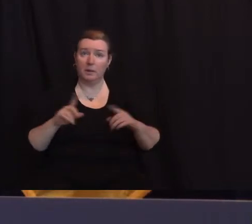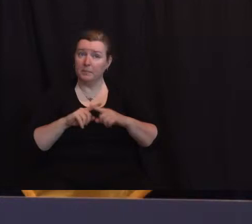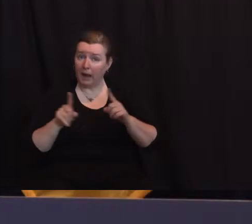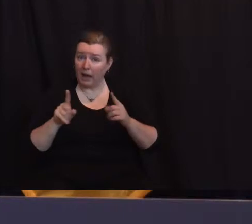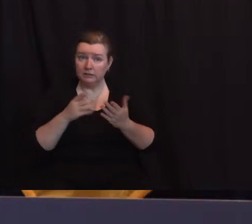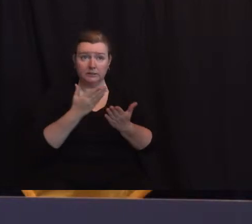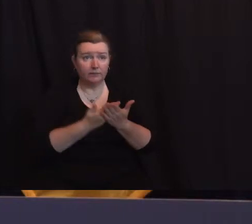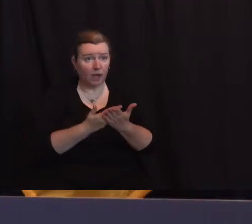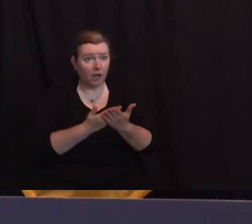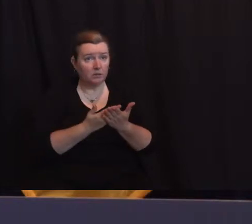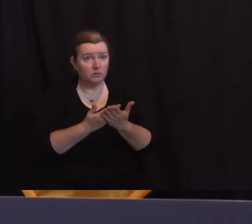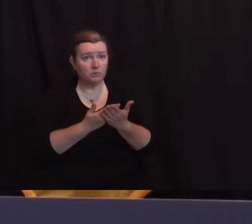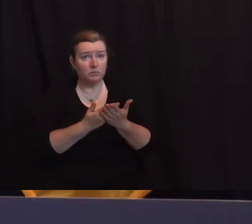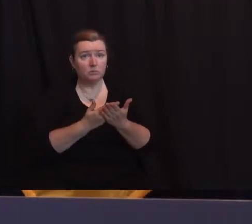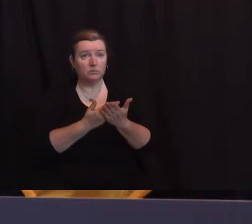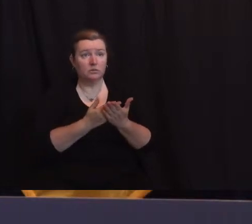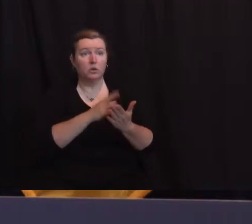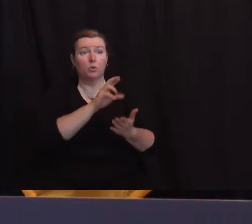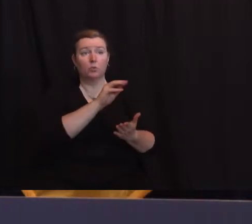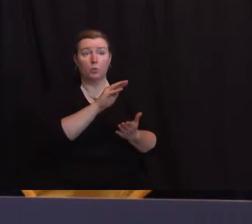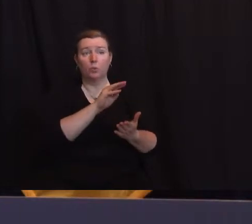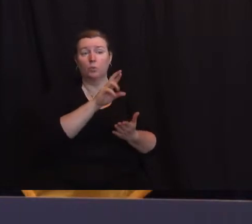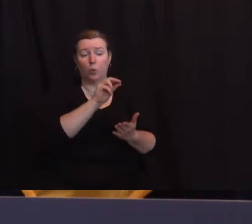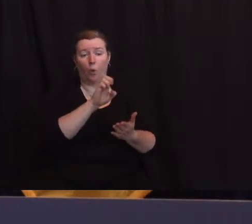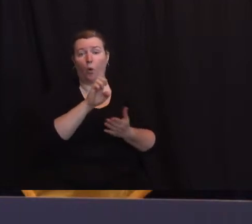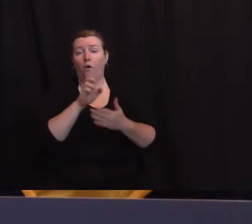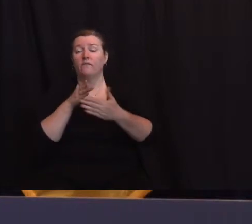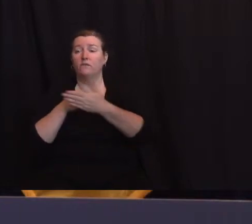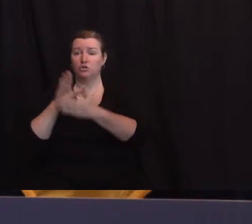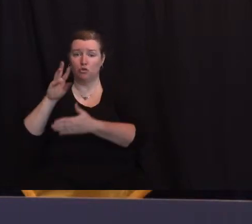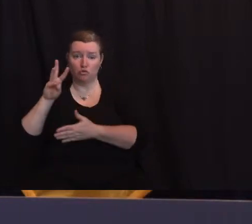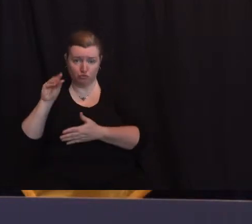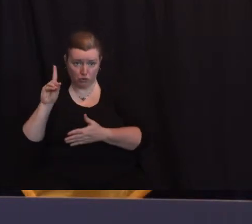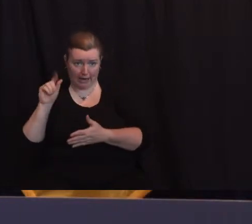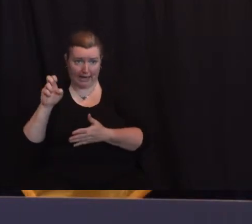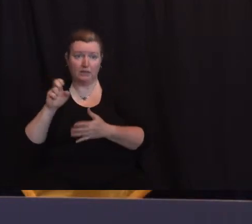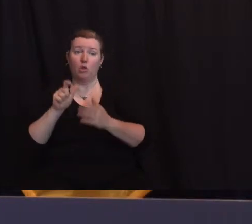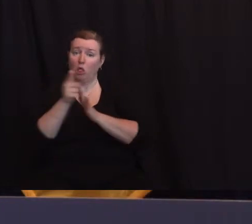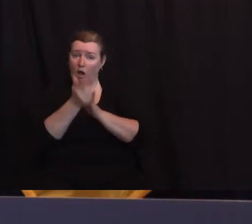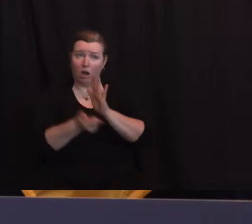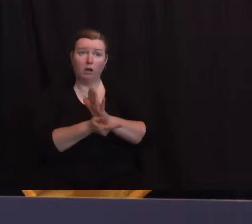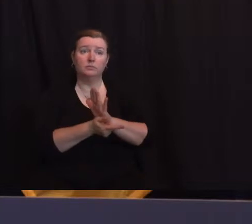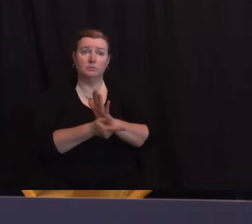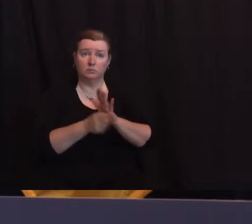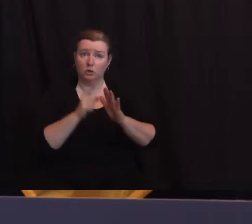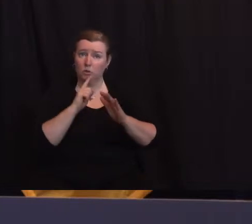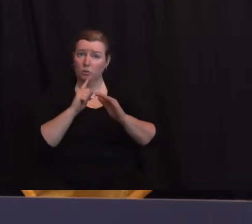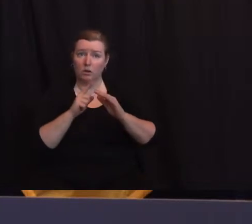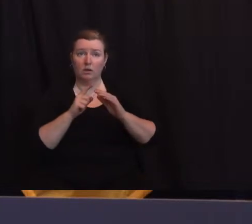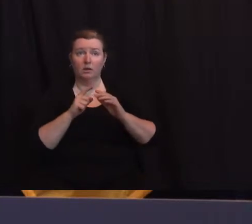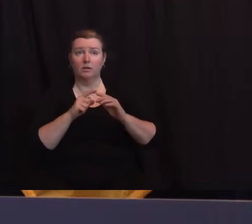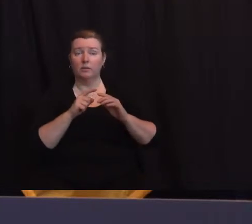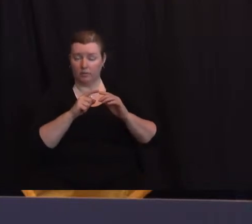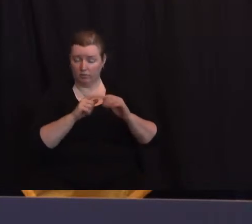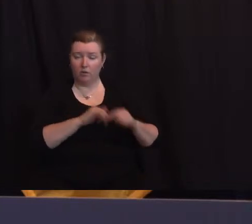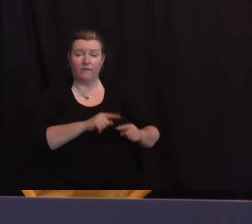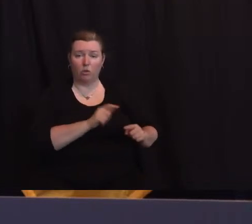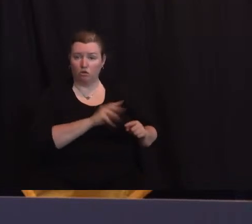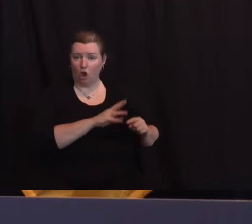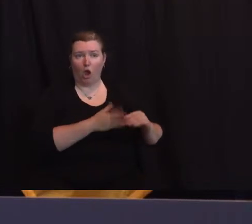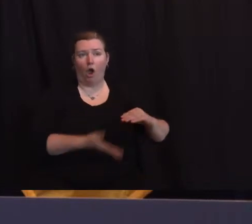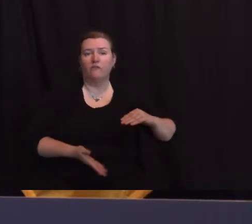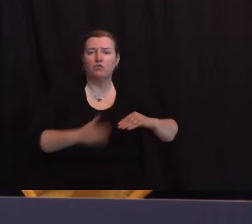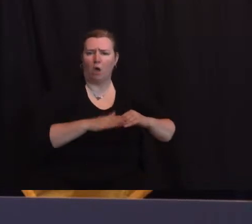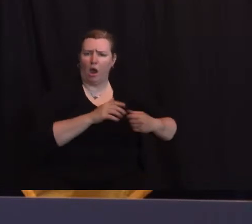Roe v. Wade is case law. The New Jersey case law is built on top of that case law. The